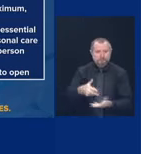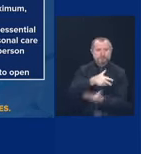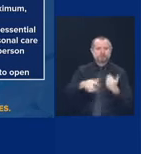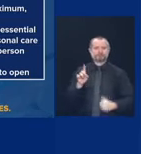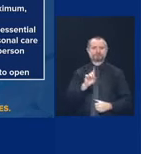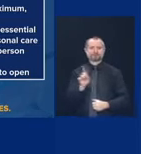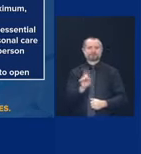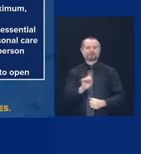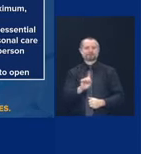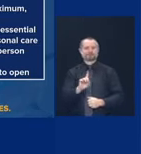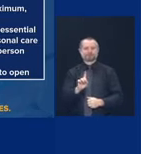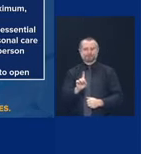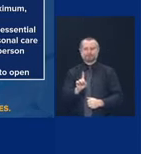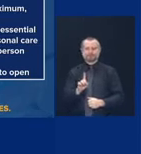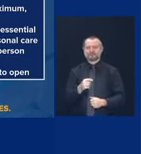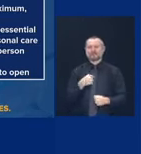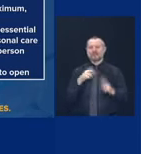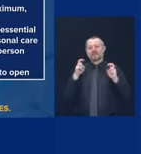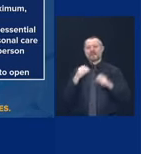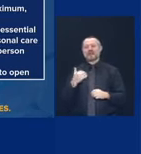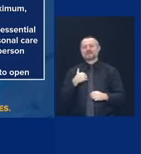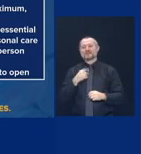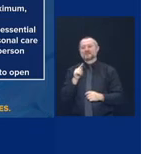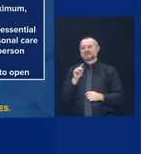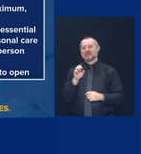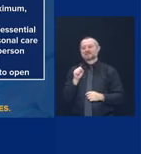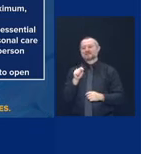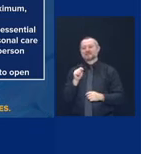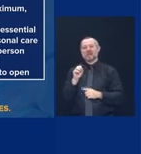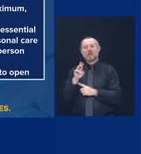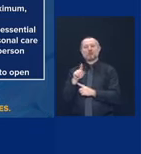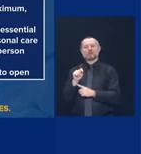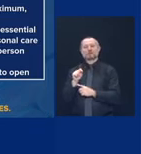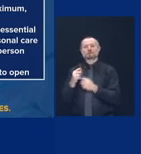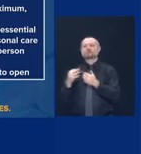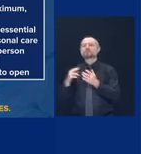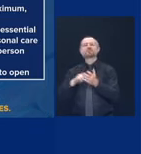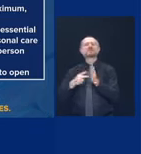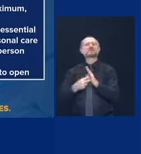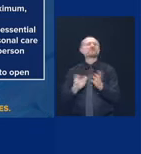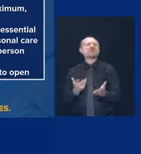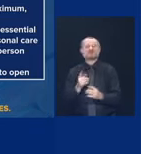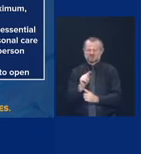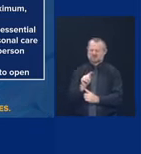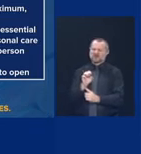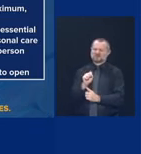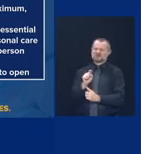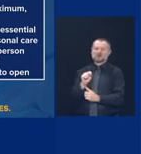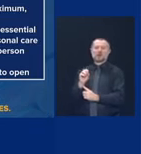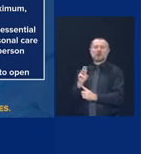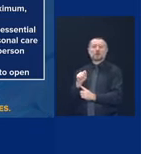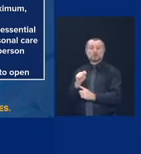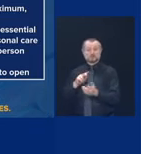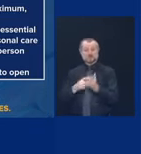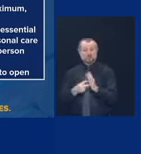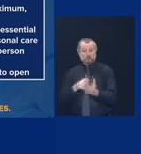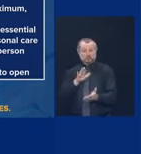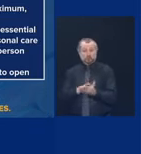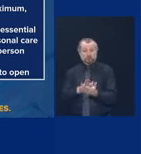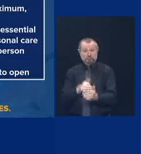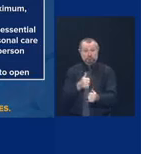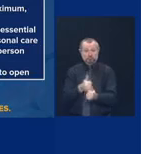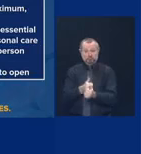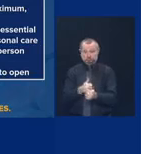a test-out option. What does that mean? It means the school